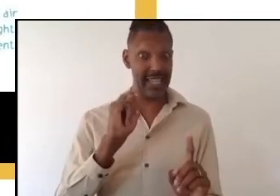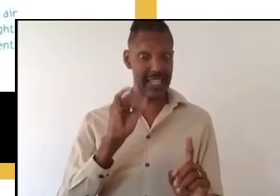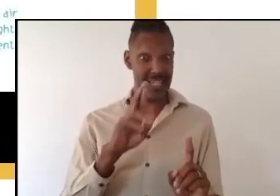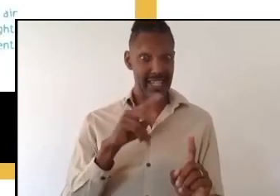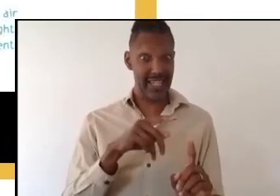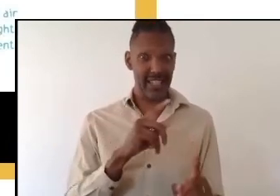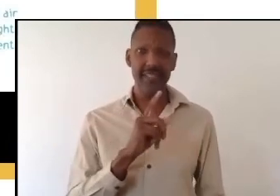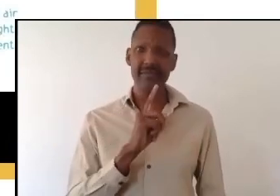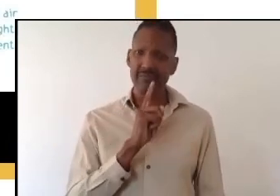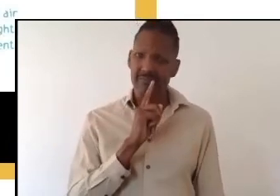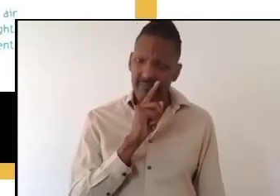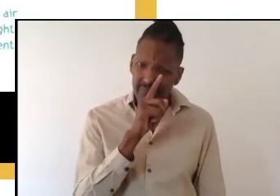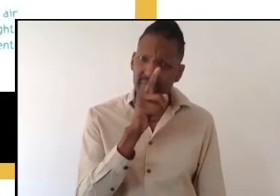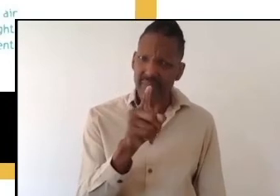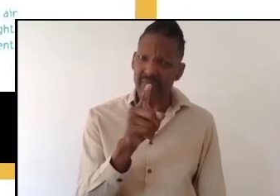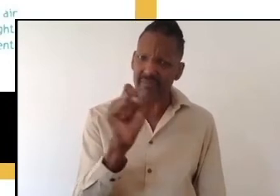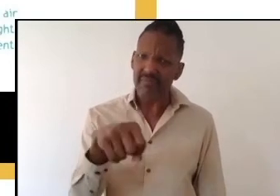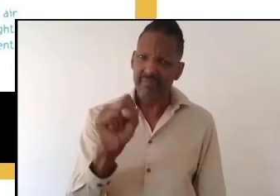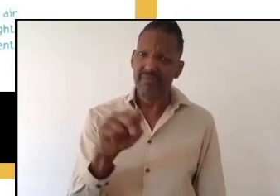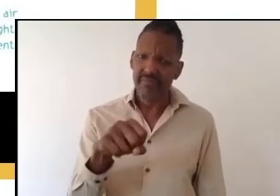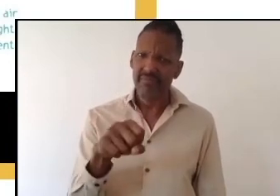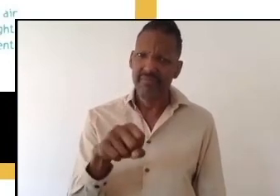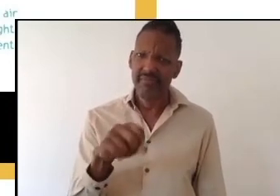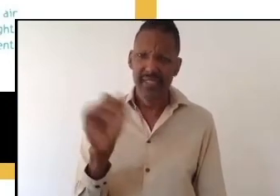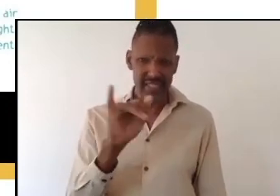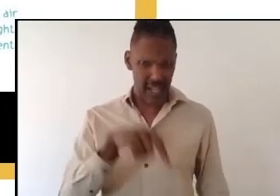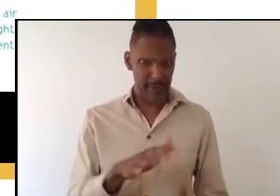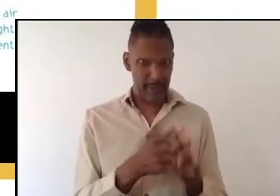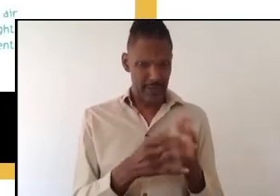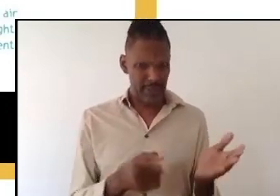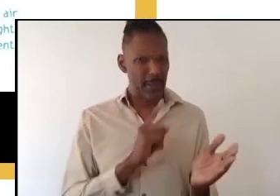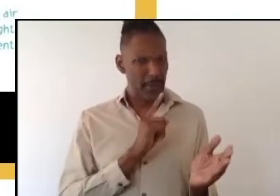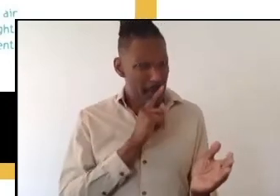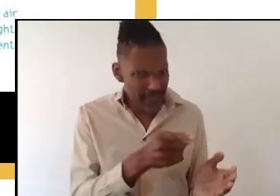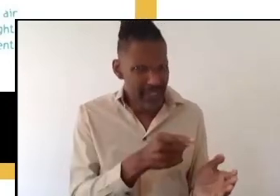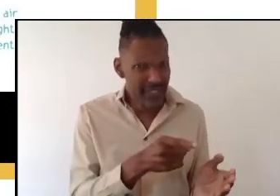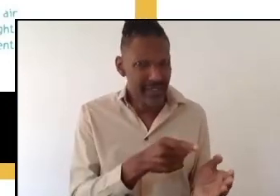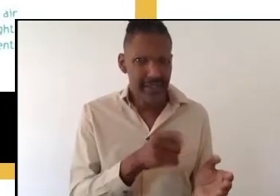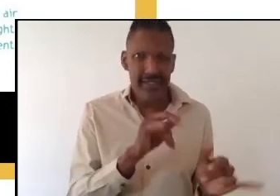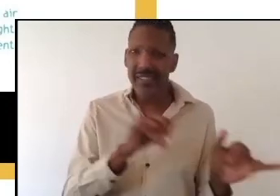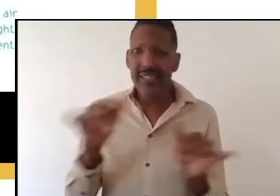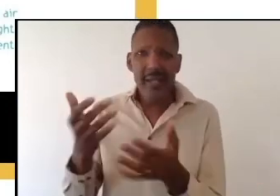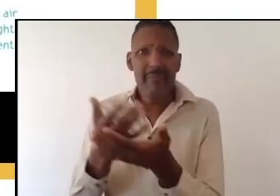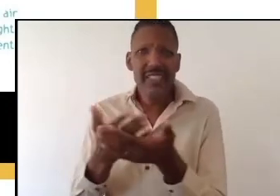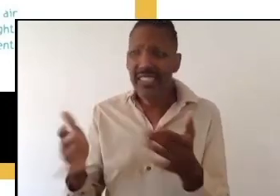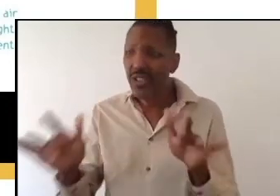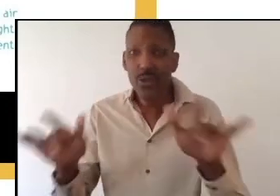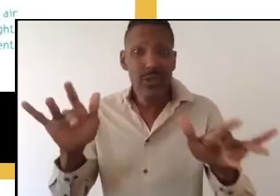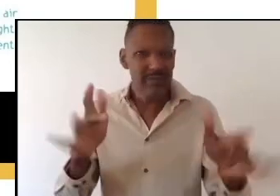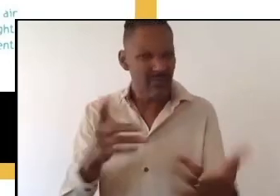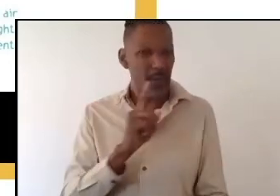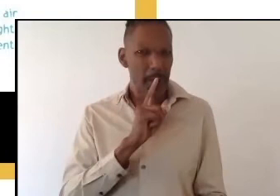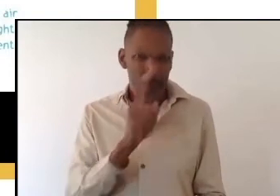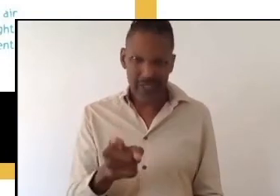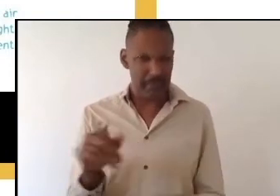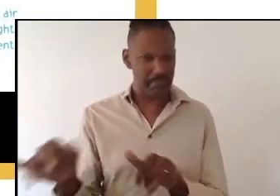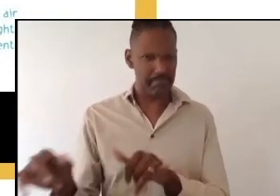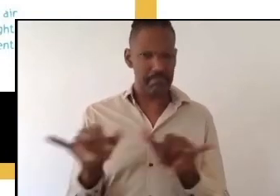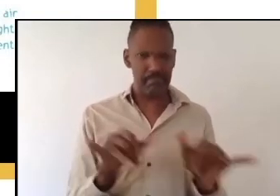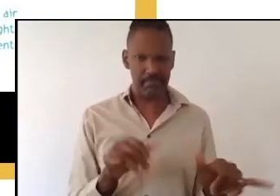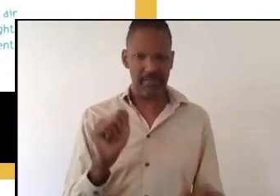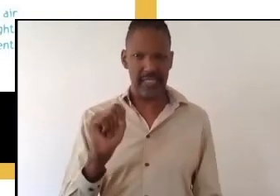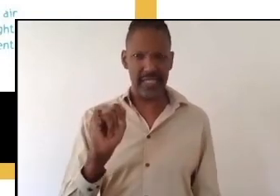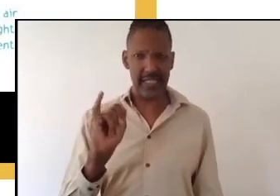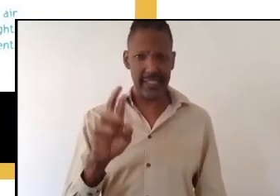this book or a bowl of soup. Like all real stuff, air is heavier than